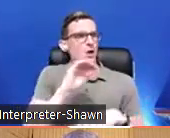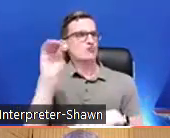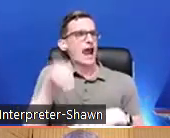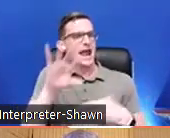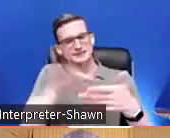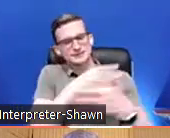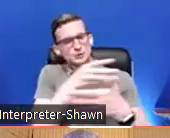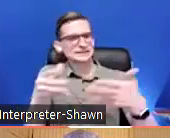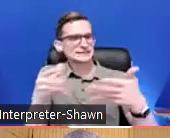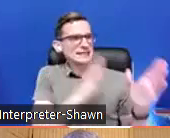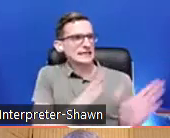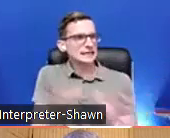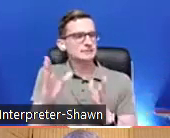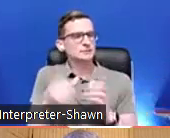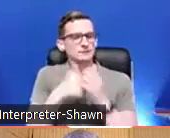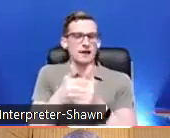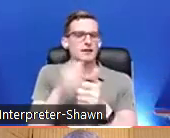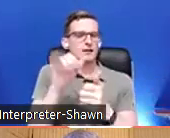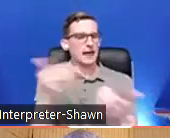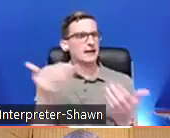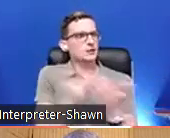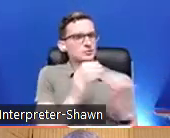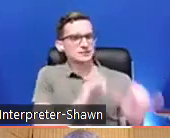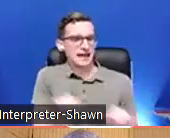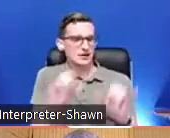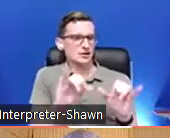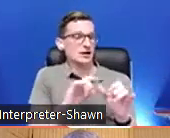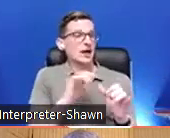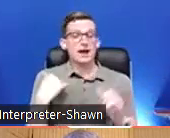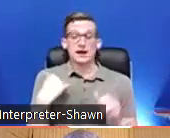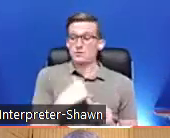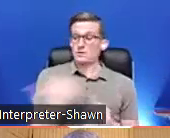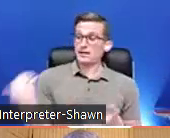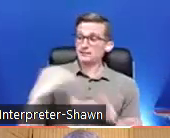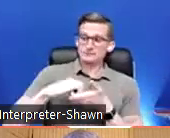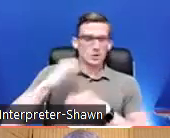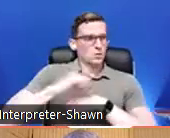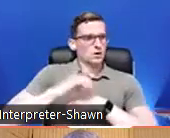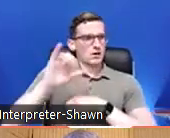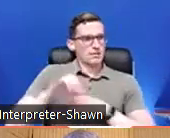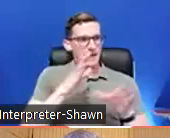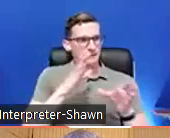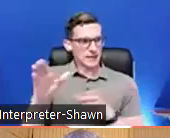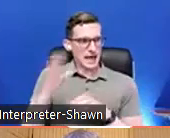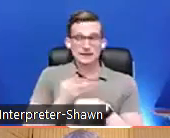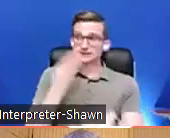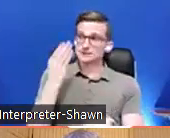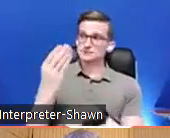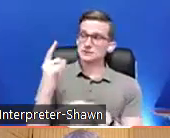new standard. And then we will work jointly on that plan, submit that to